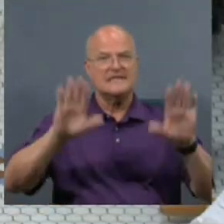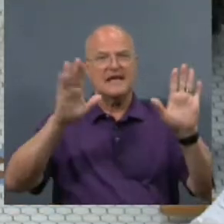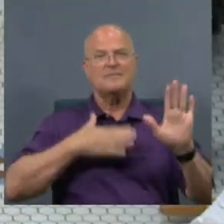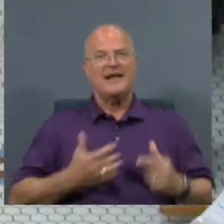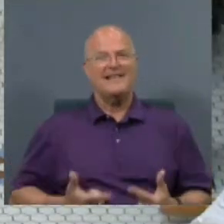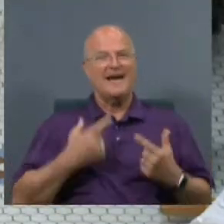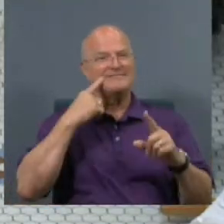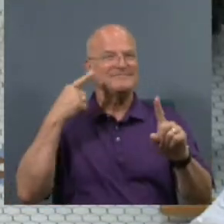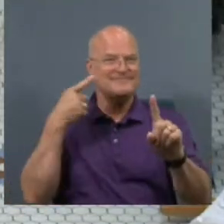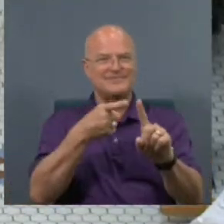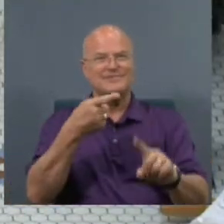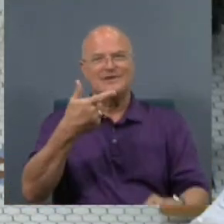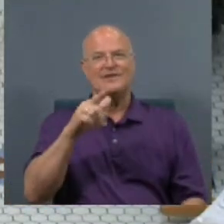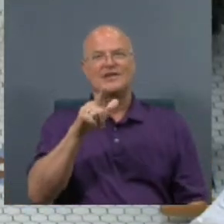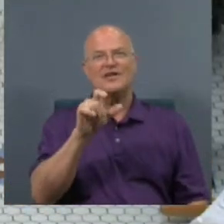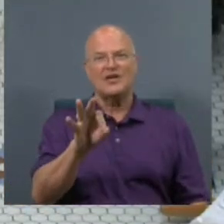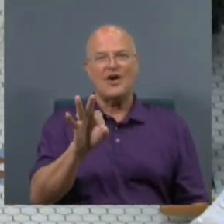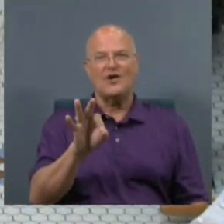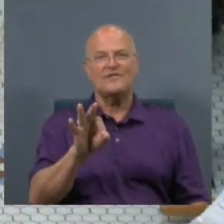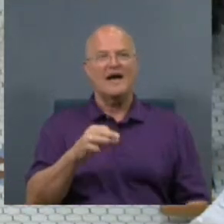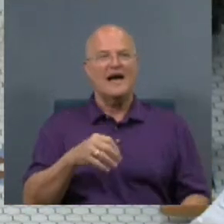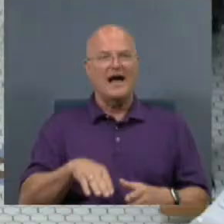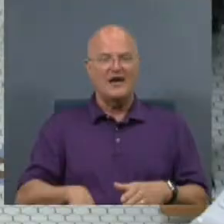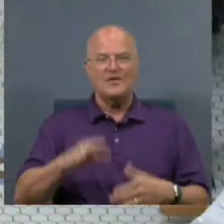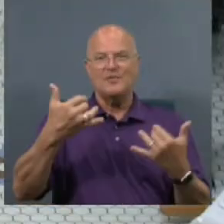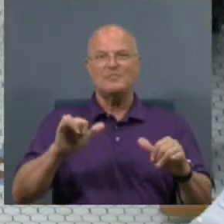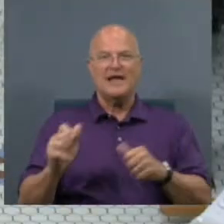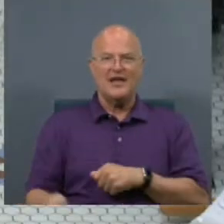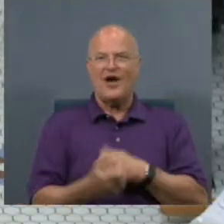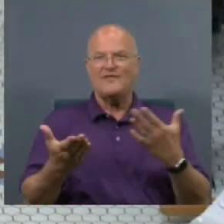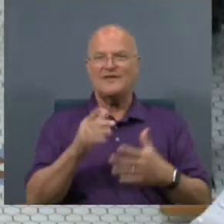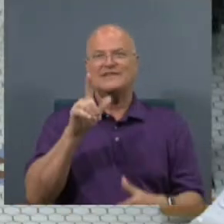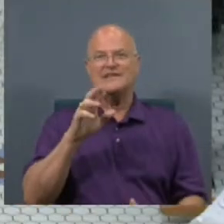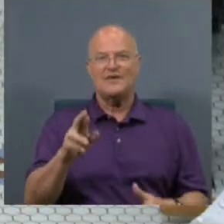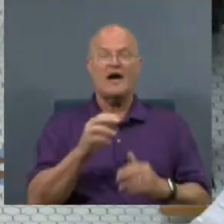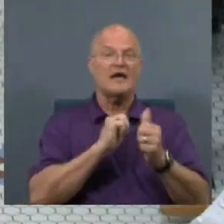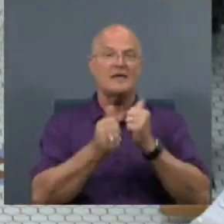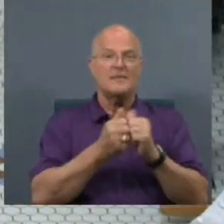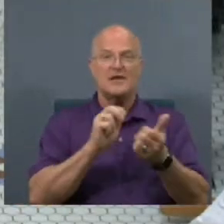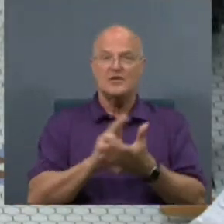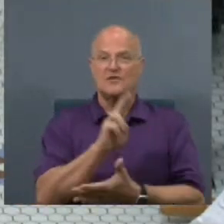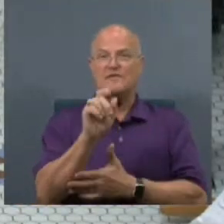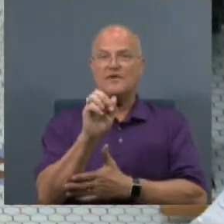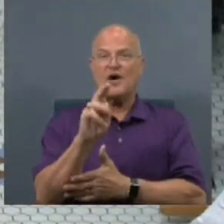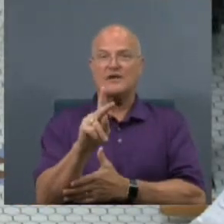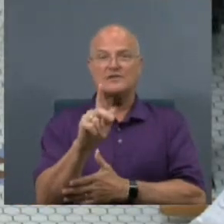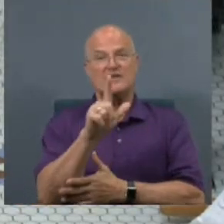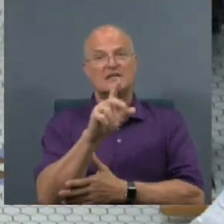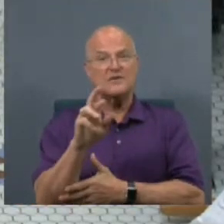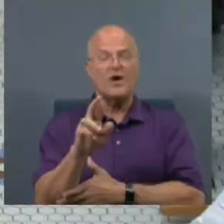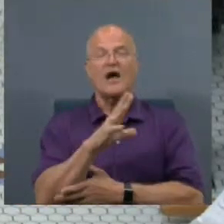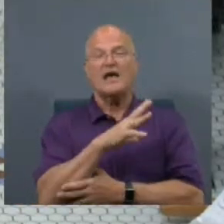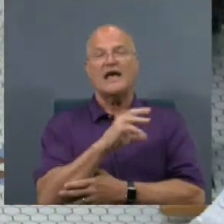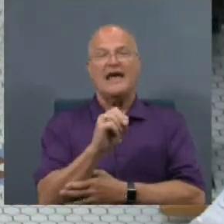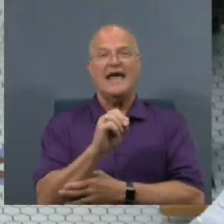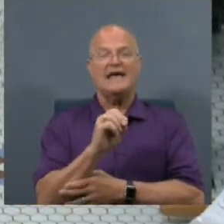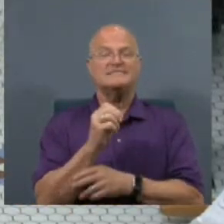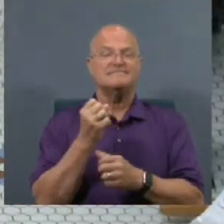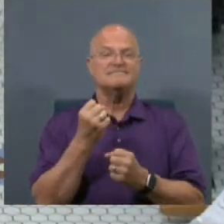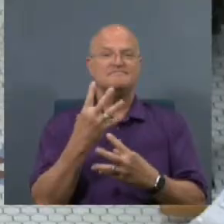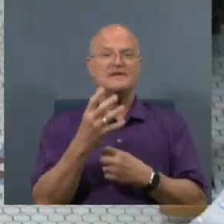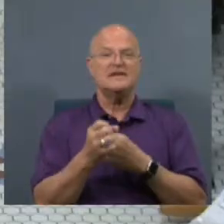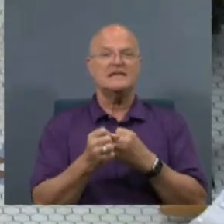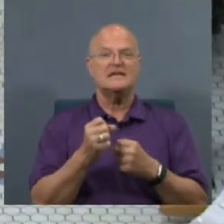golf. I grew up playing junior golf right here in Little Rock. Went on to compete at the University of Arkansas at Little Rock and spent over a decade